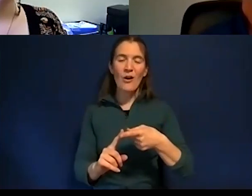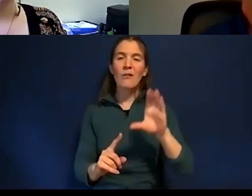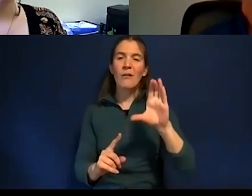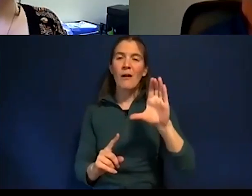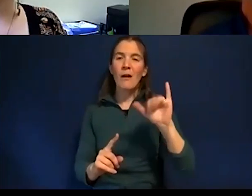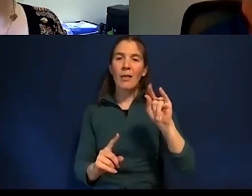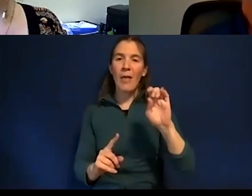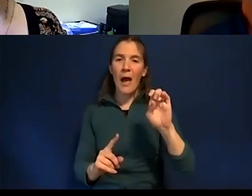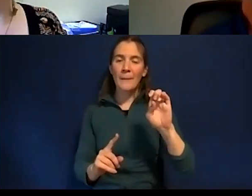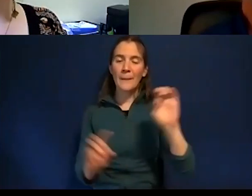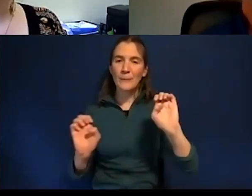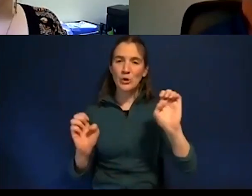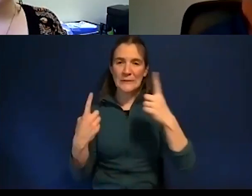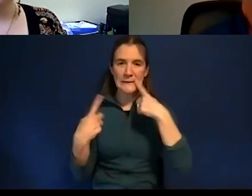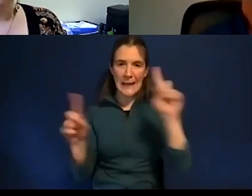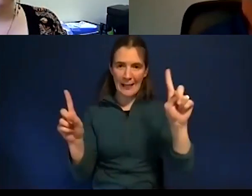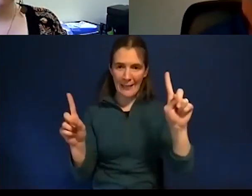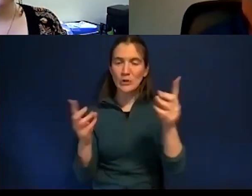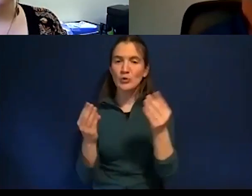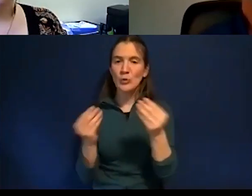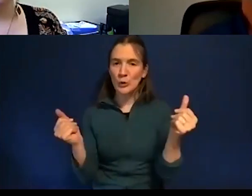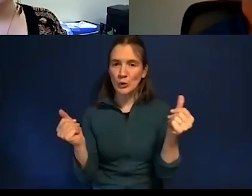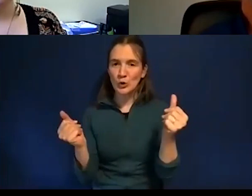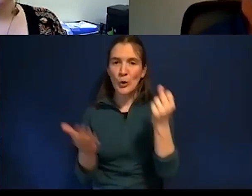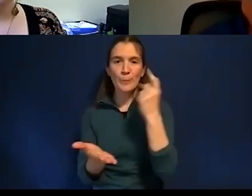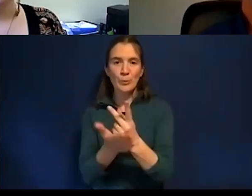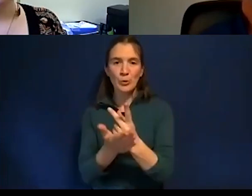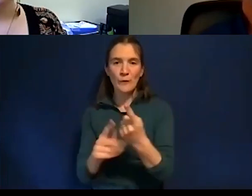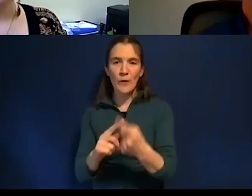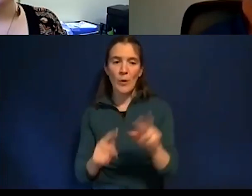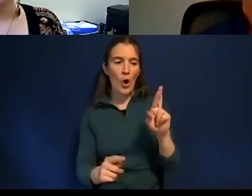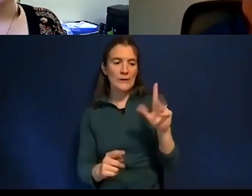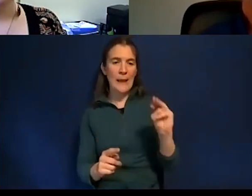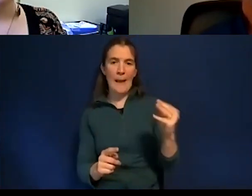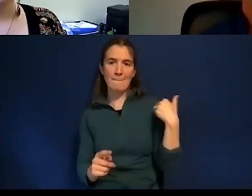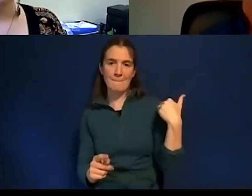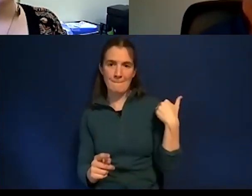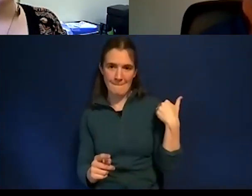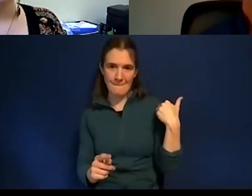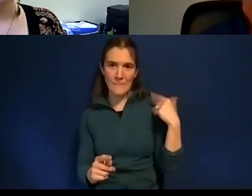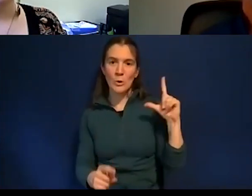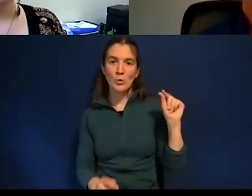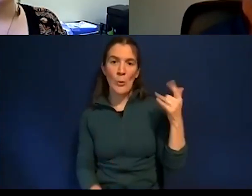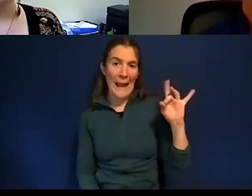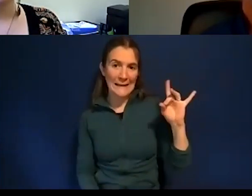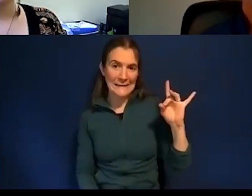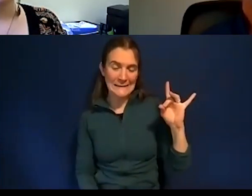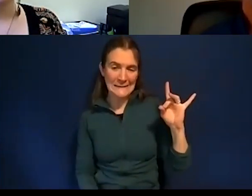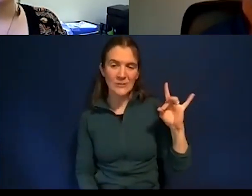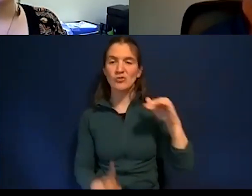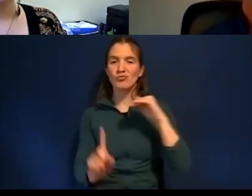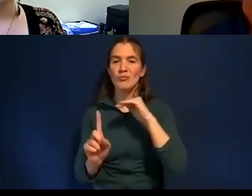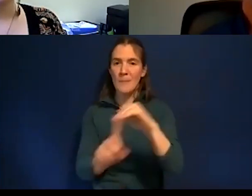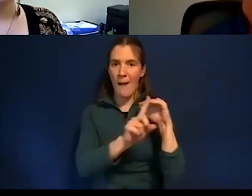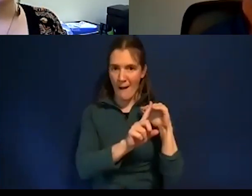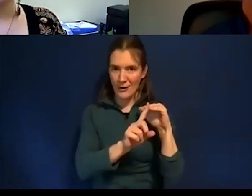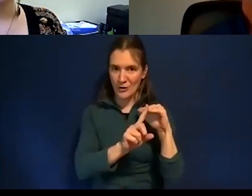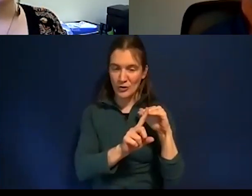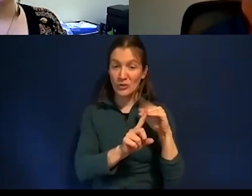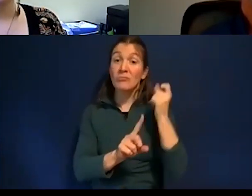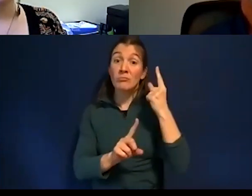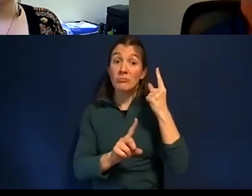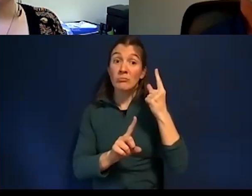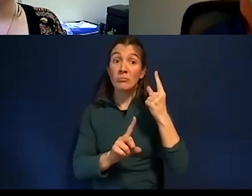emergency declaration resolution that was approved by RTM in 2018 and was amended